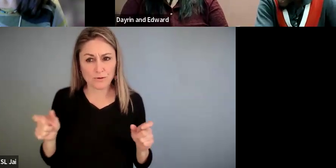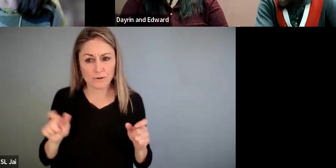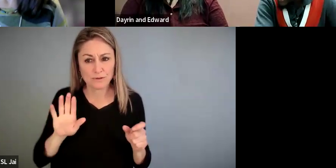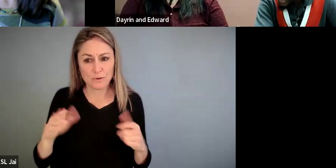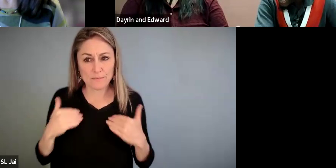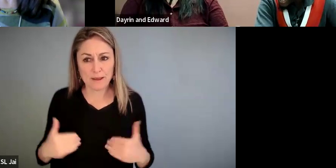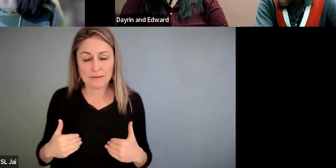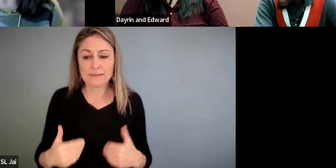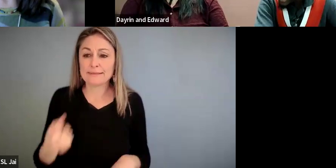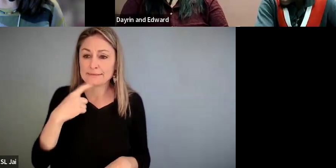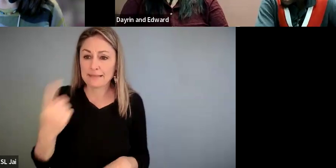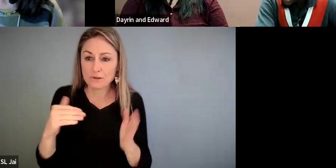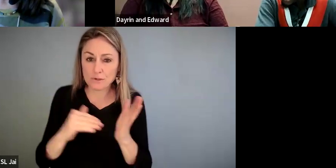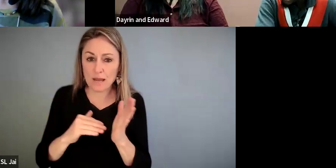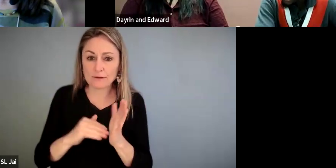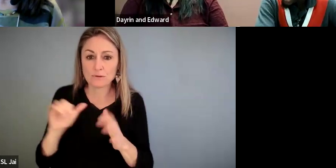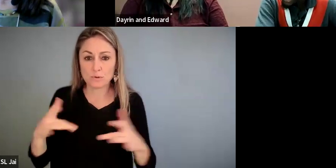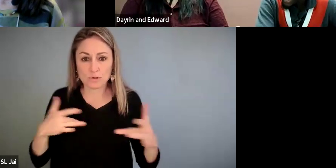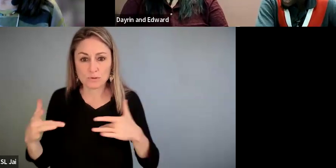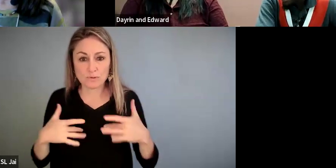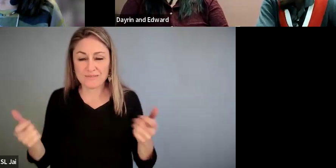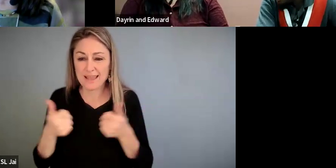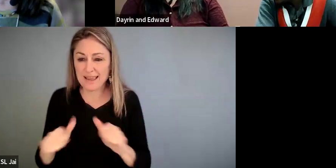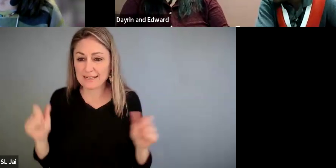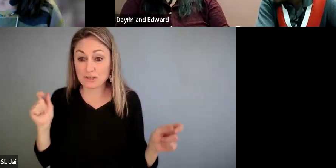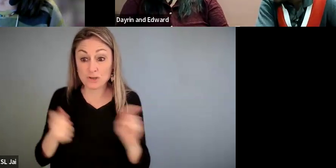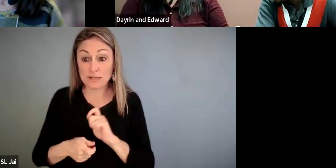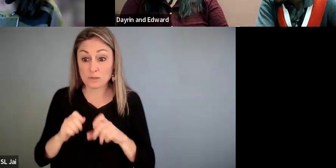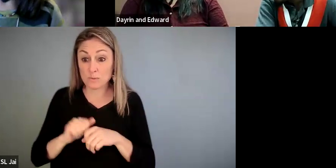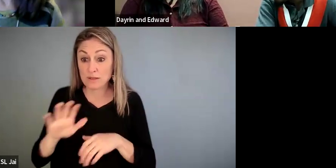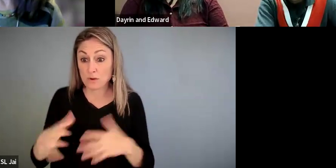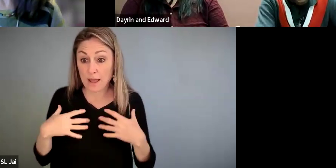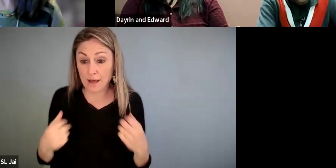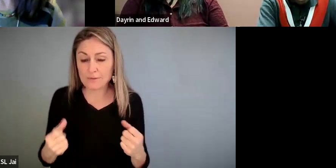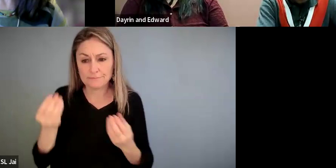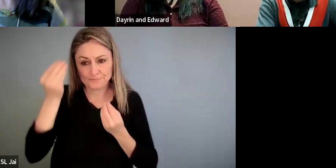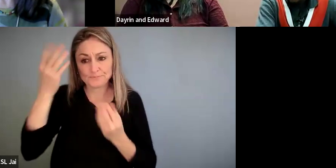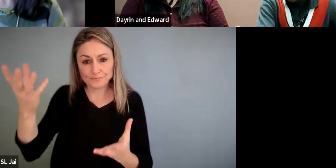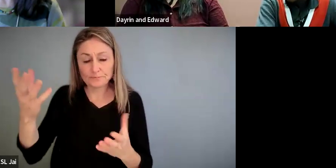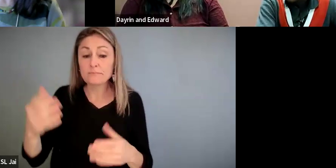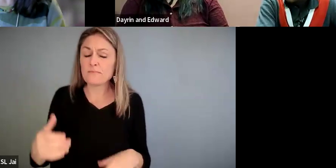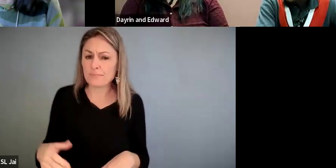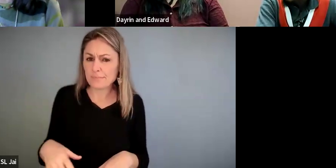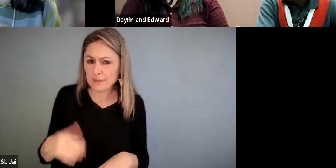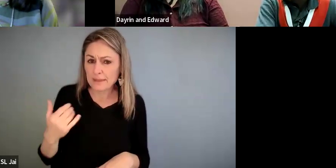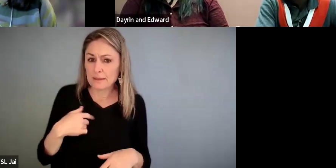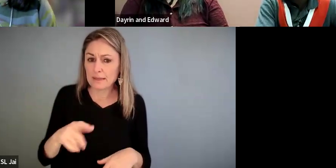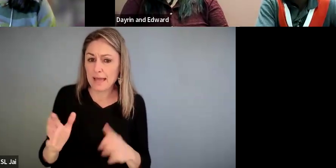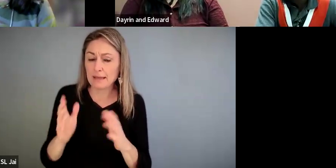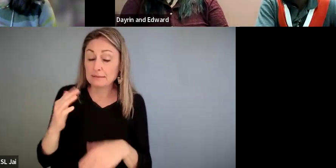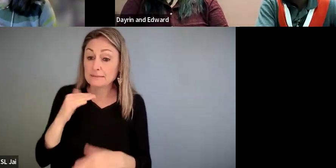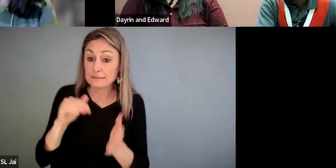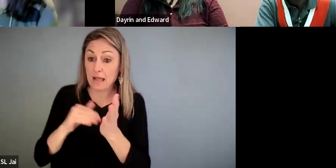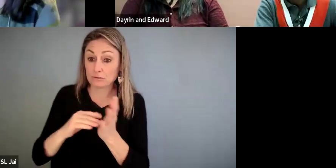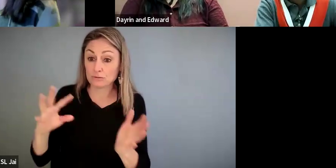about your concerns or any changes in your health. Ask questions to make sure you understand what the doctor is